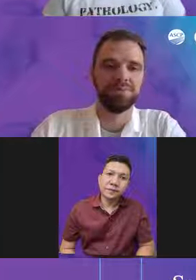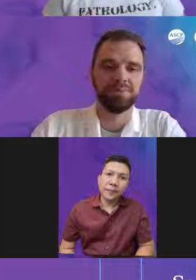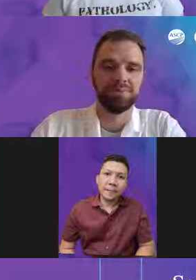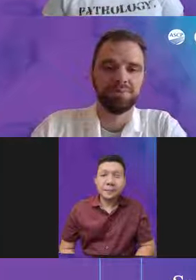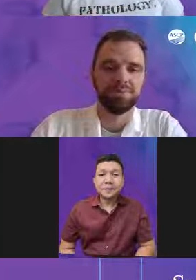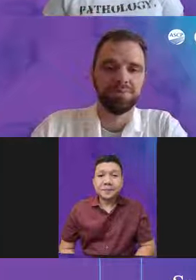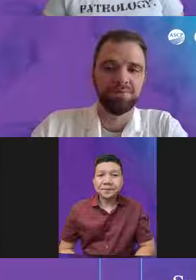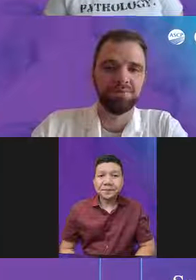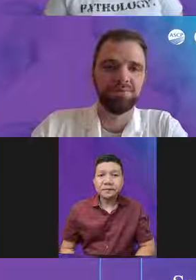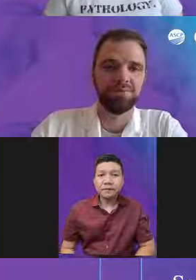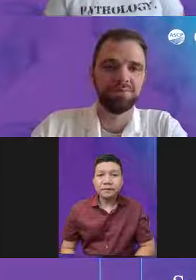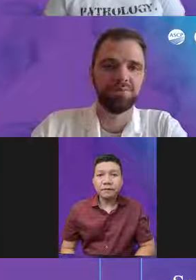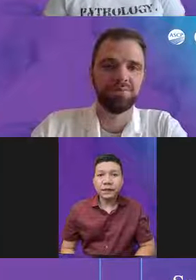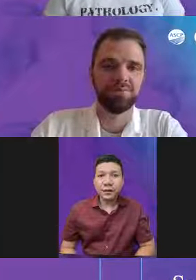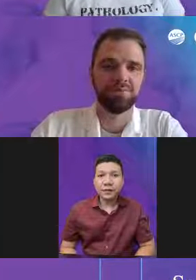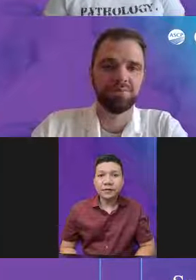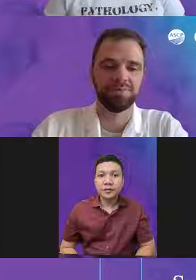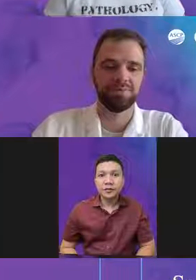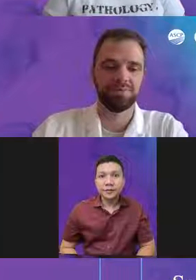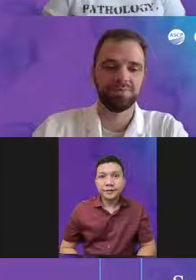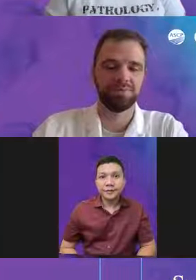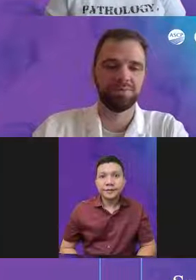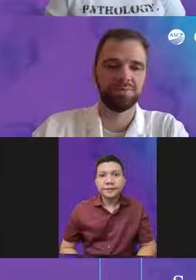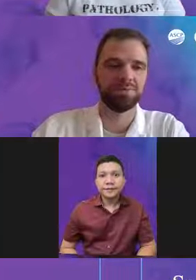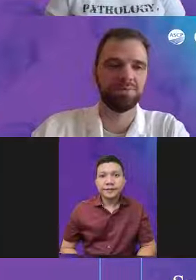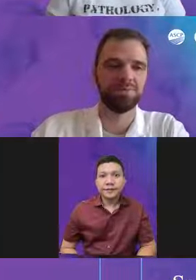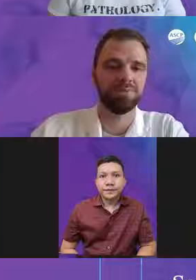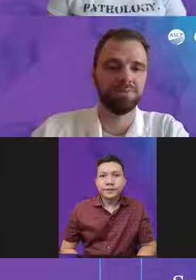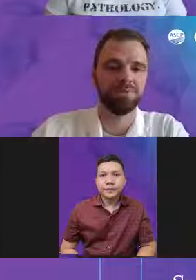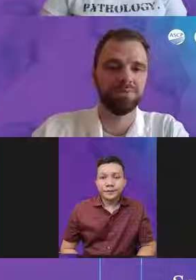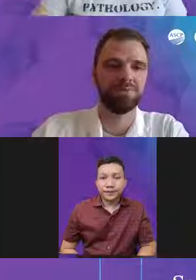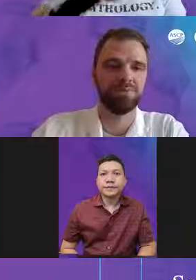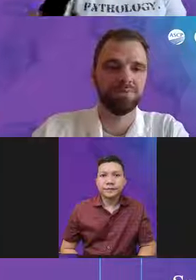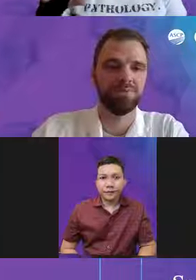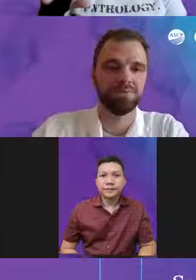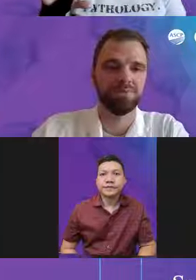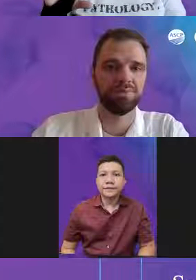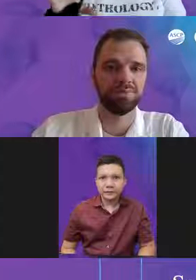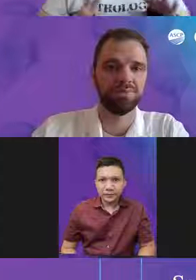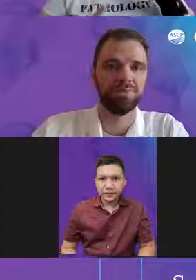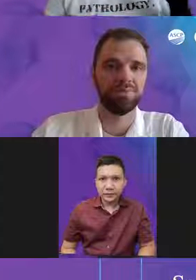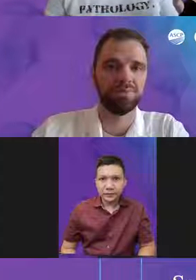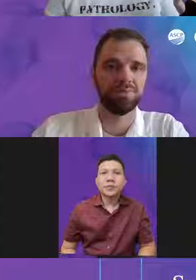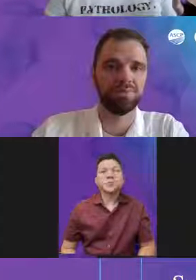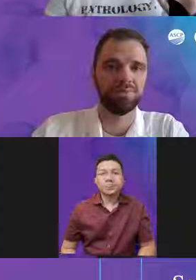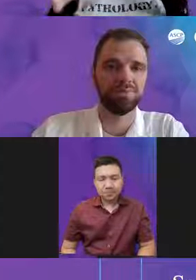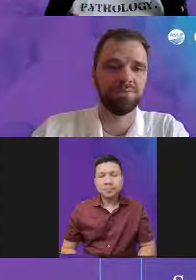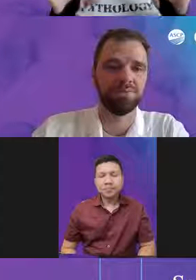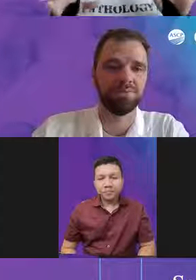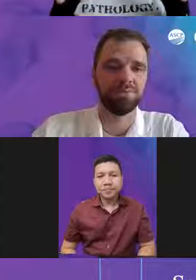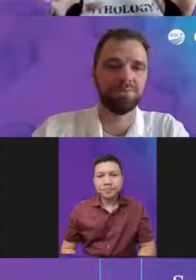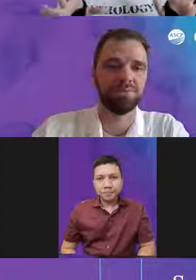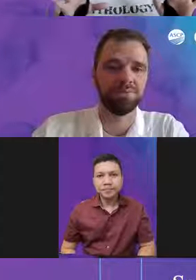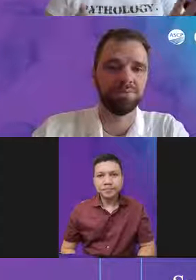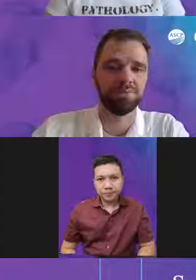Carla was saying, is really, really important with all the cells. To tell myeloid versus lymphoid,